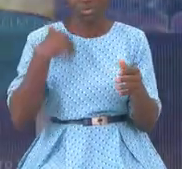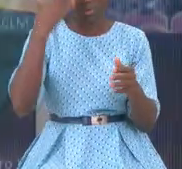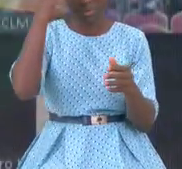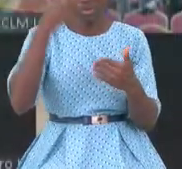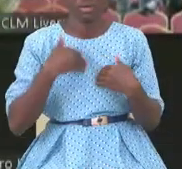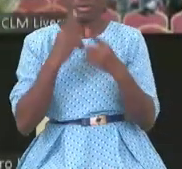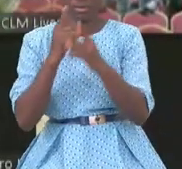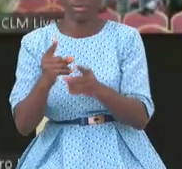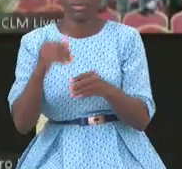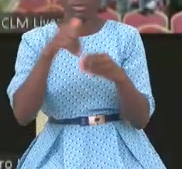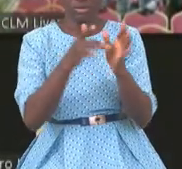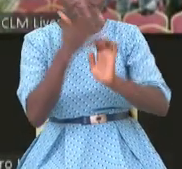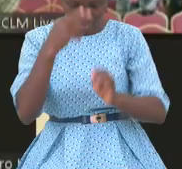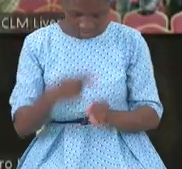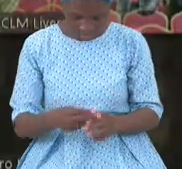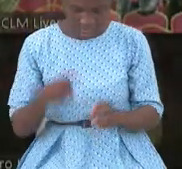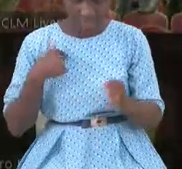we pray.